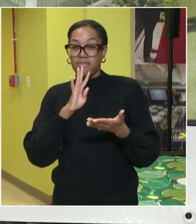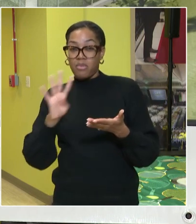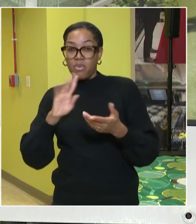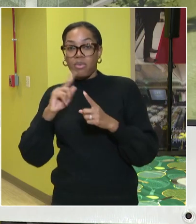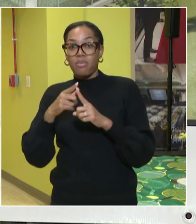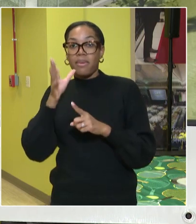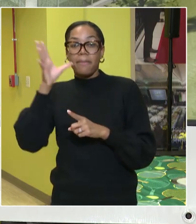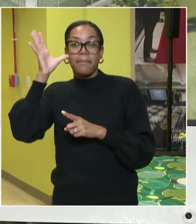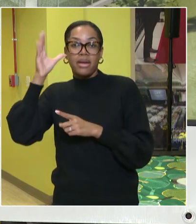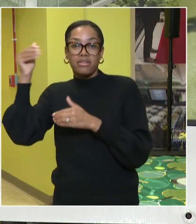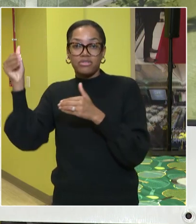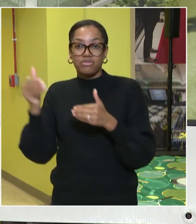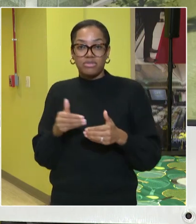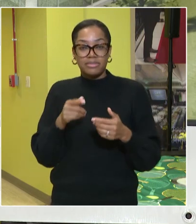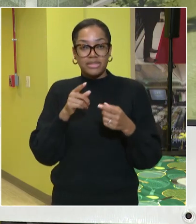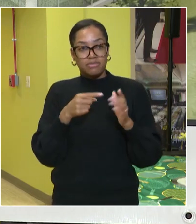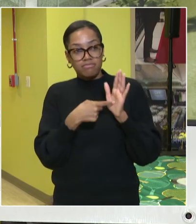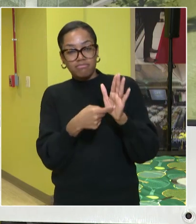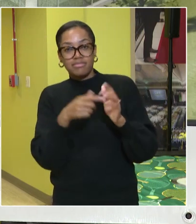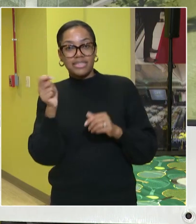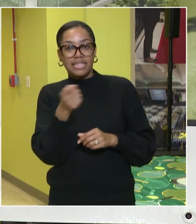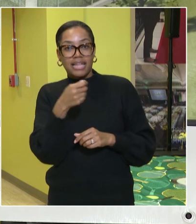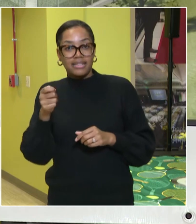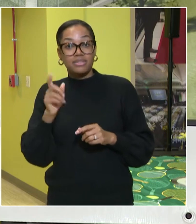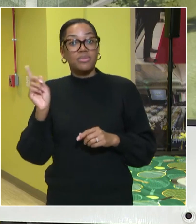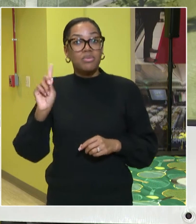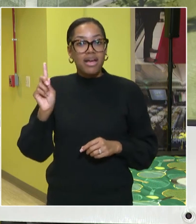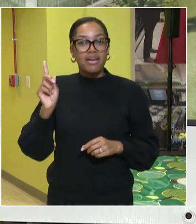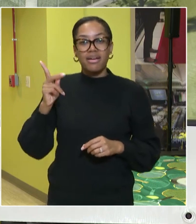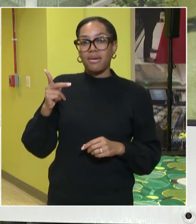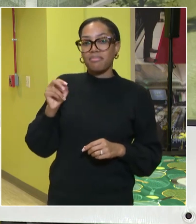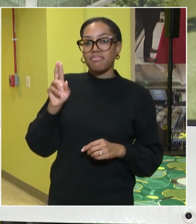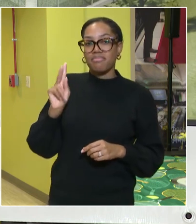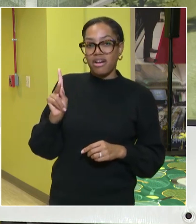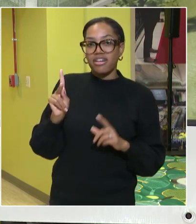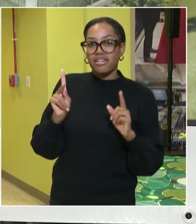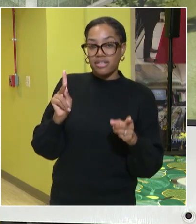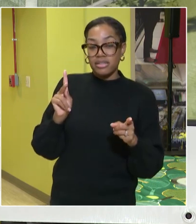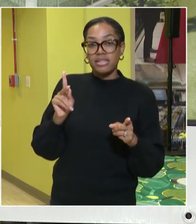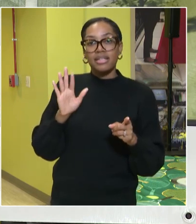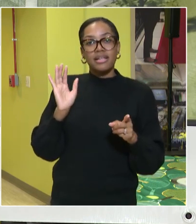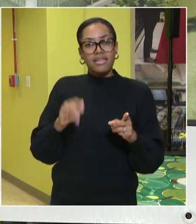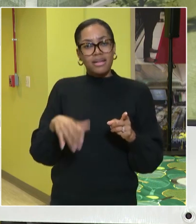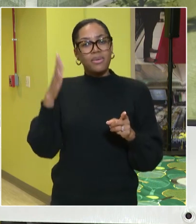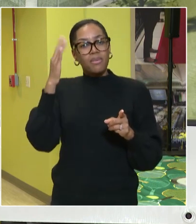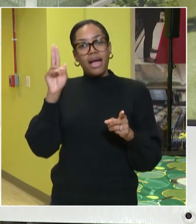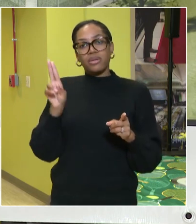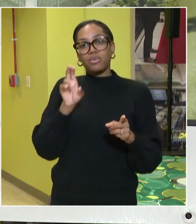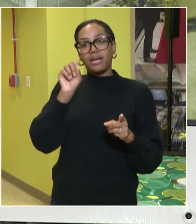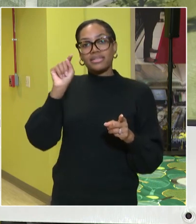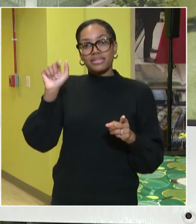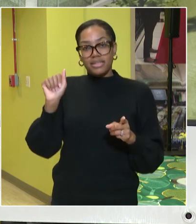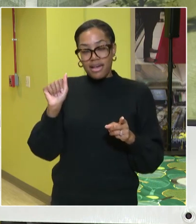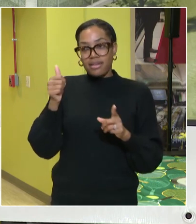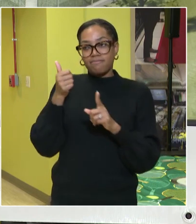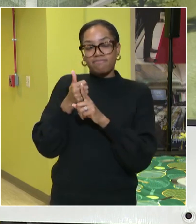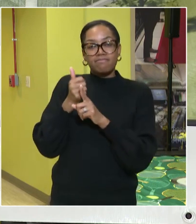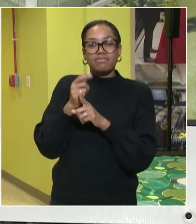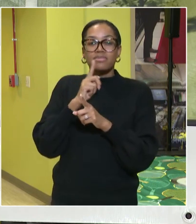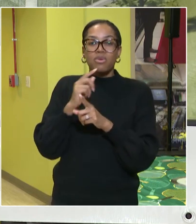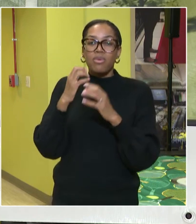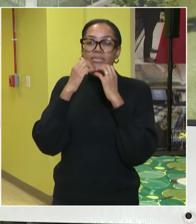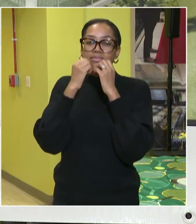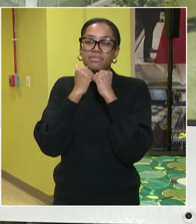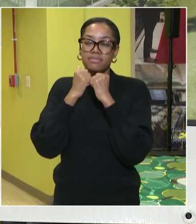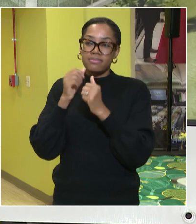me to tennis at a park. This personal experience underscores why the USTA is so committed to investing in tennis facilities